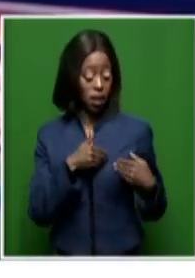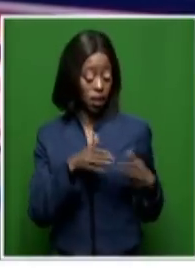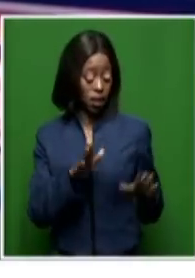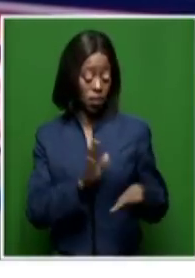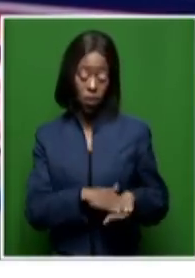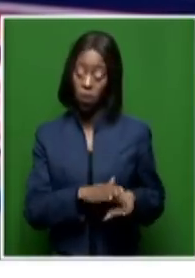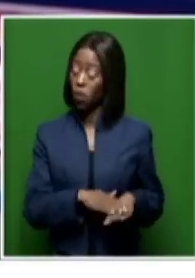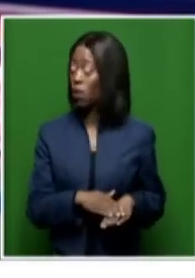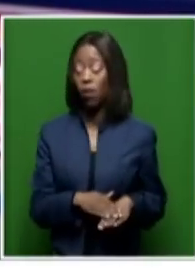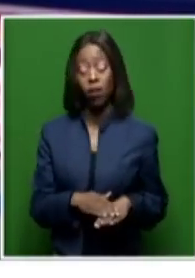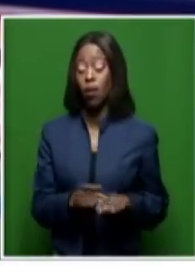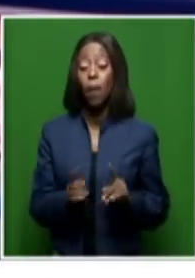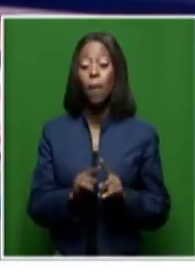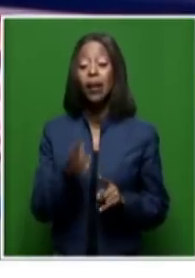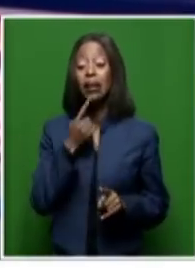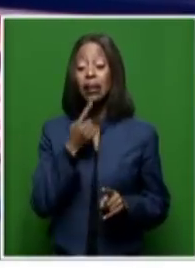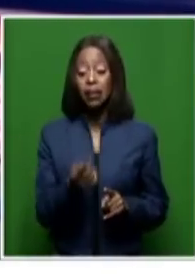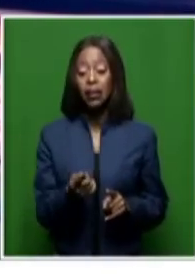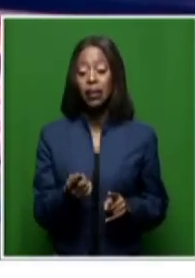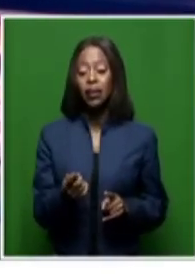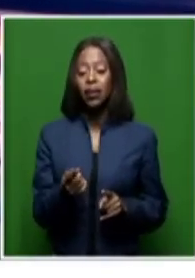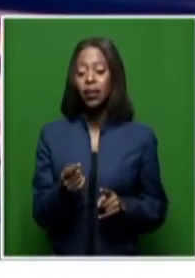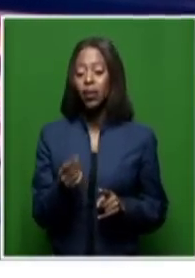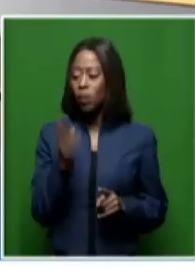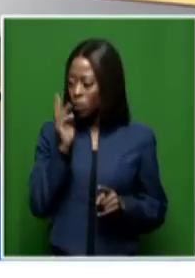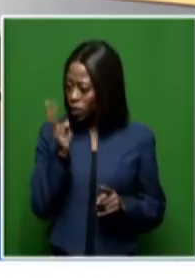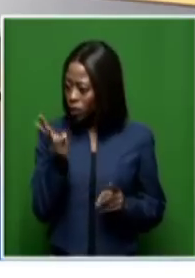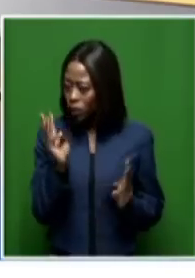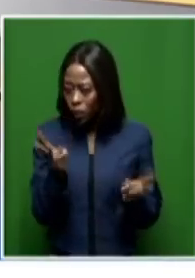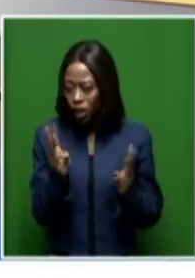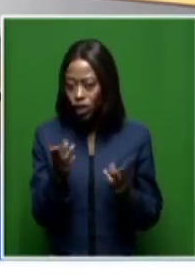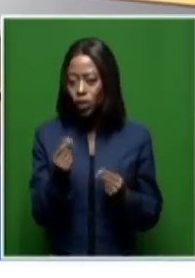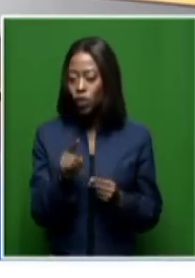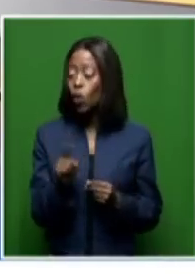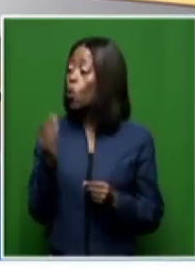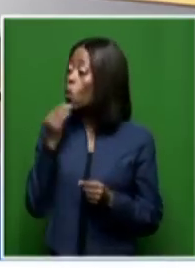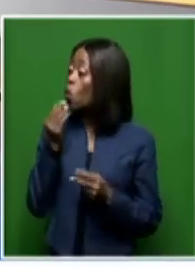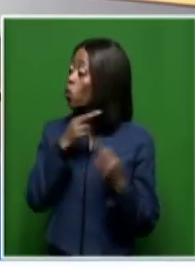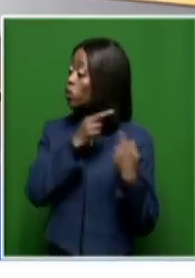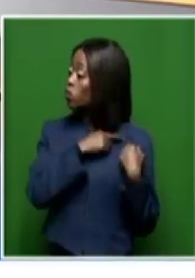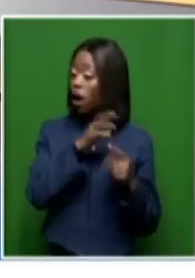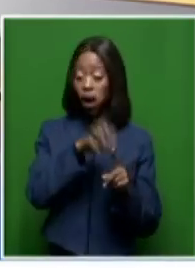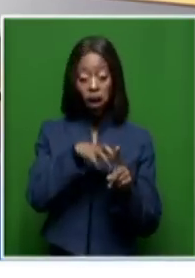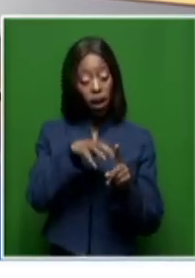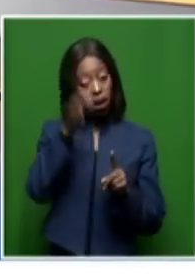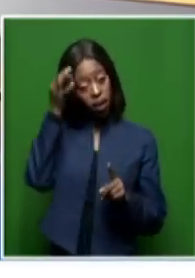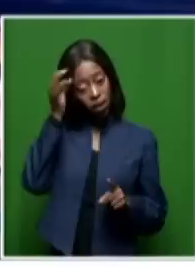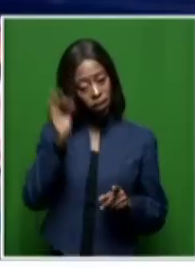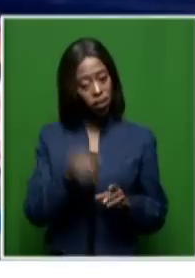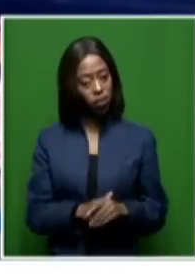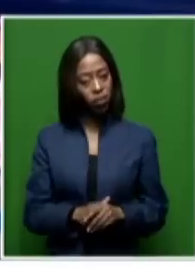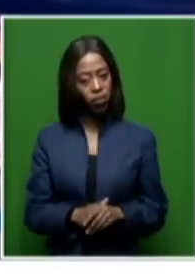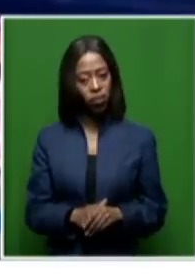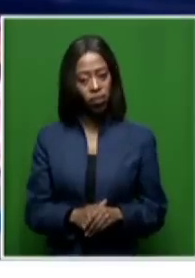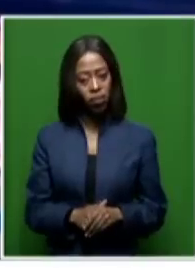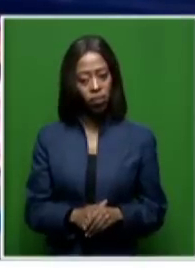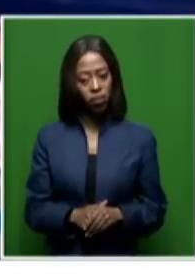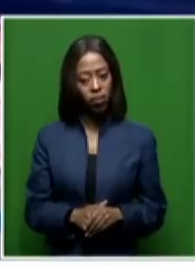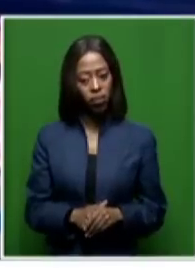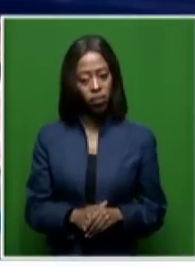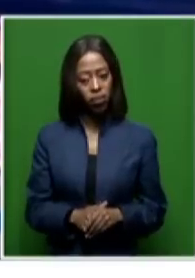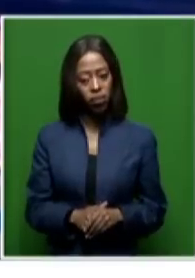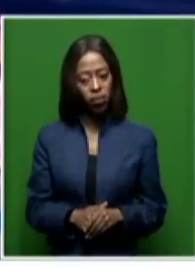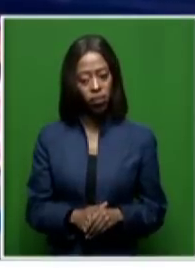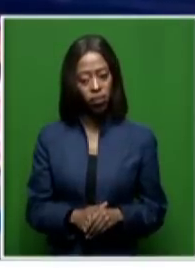except to say to you, watch what we are doing. Who was responsible for the state capture element? The state capture element